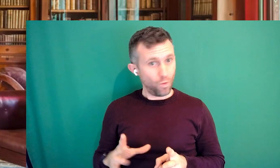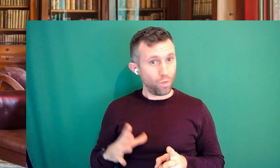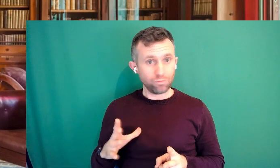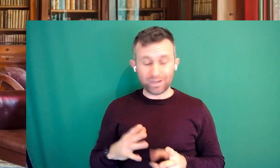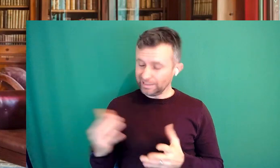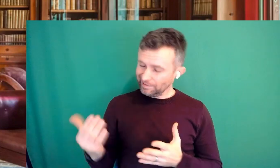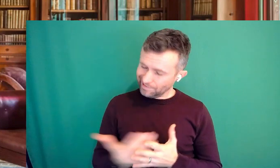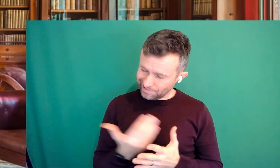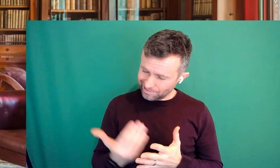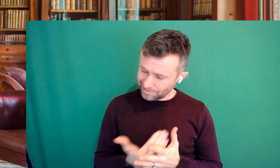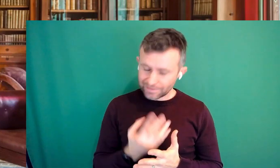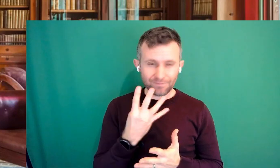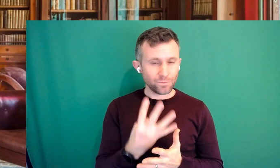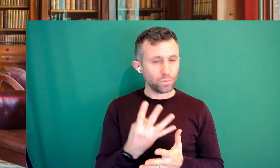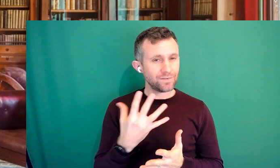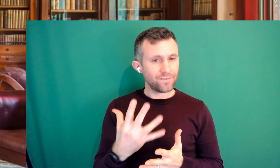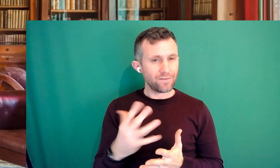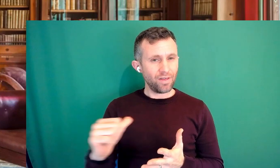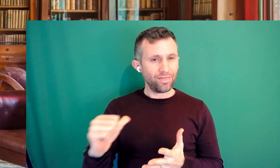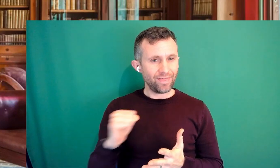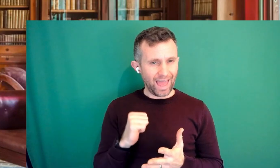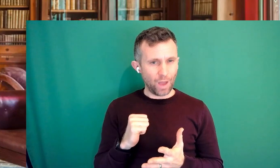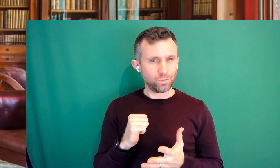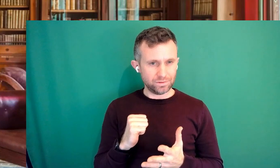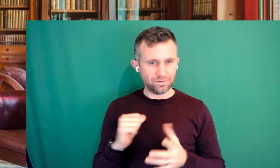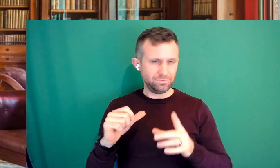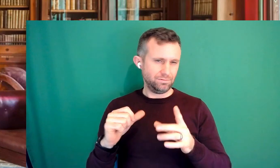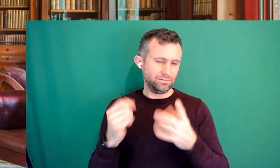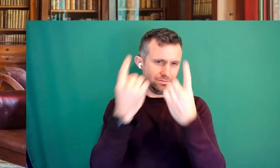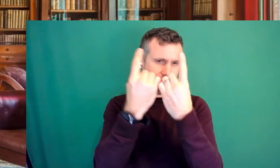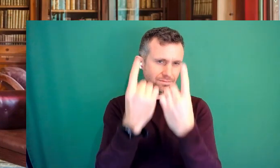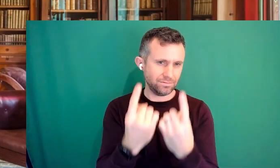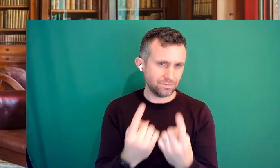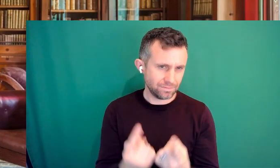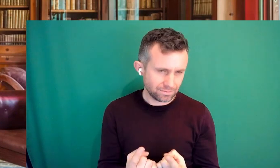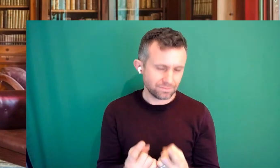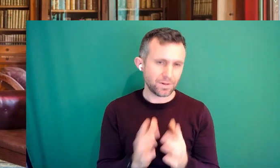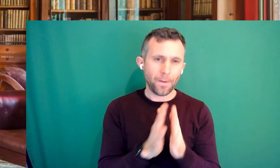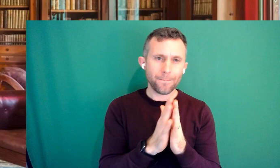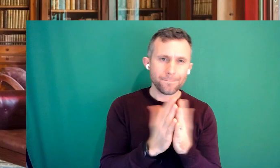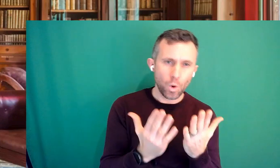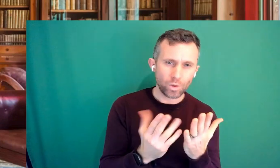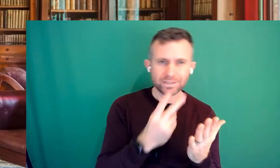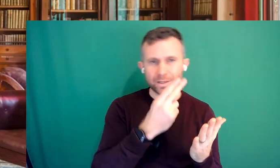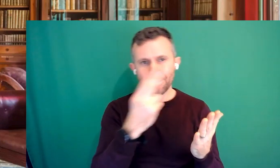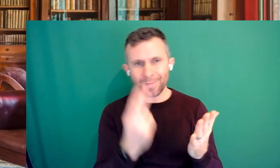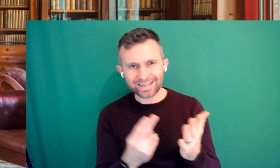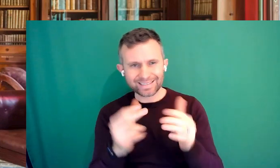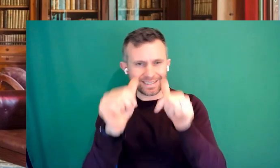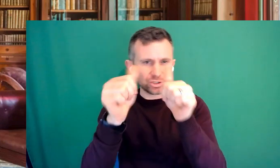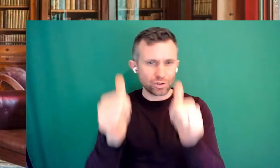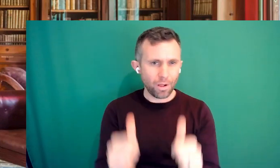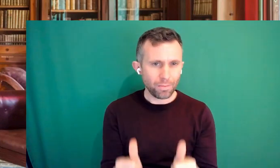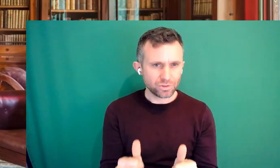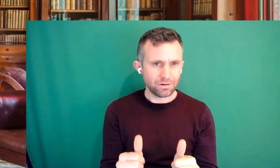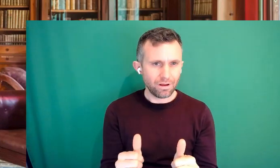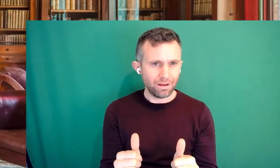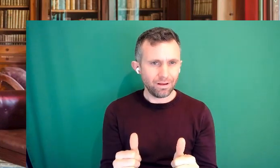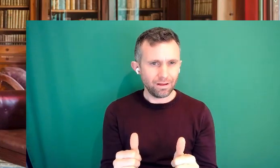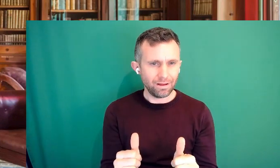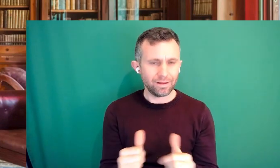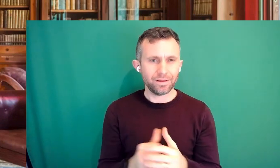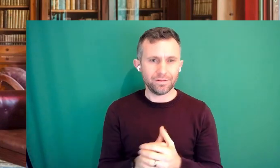space. The color on the walls is a deep red with dark green edges. The red paint is